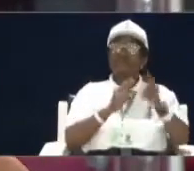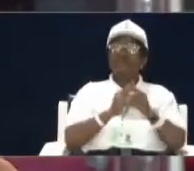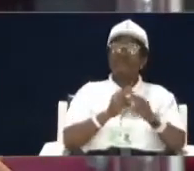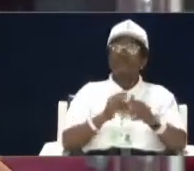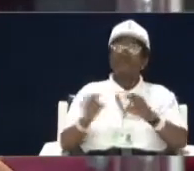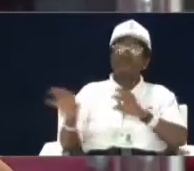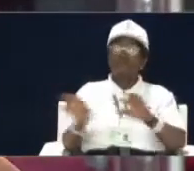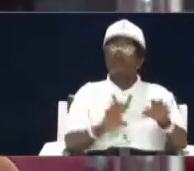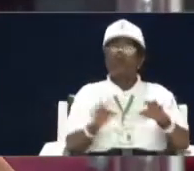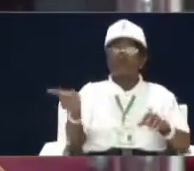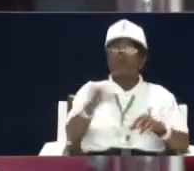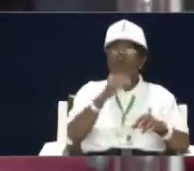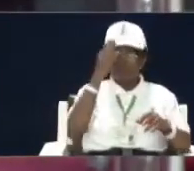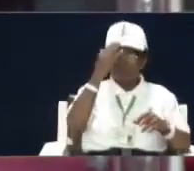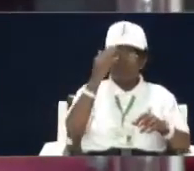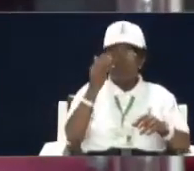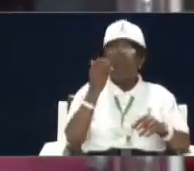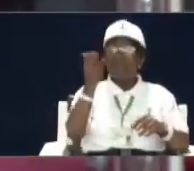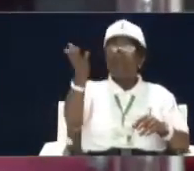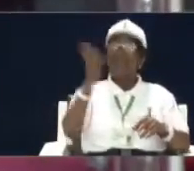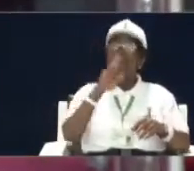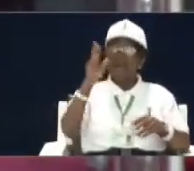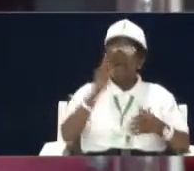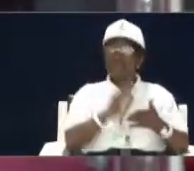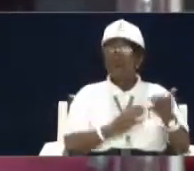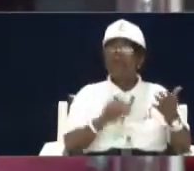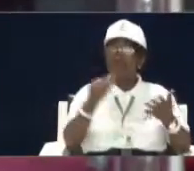some of these nations that I've never been to?